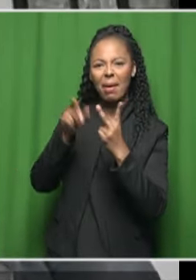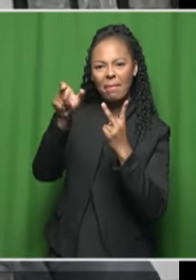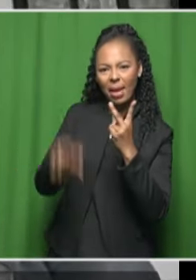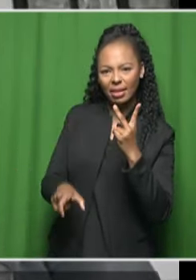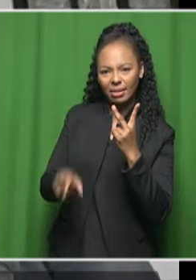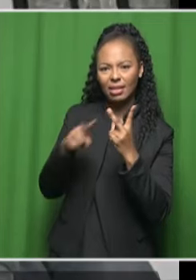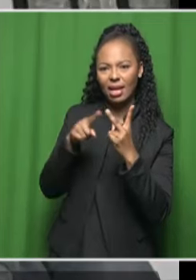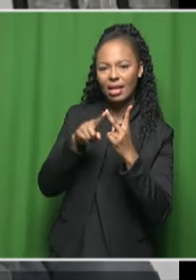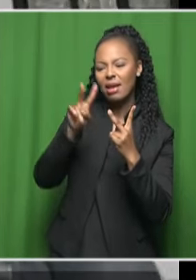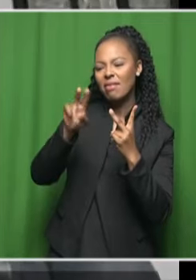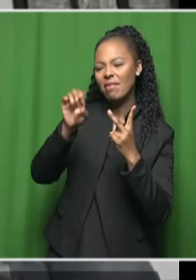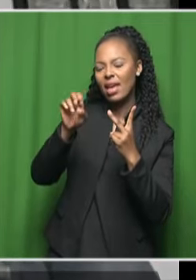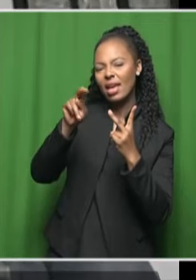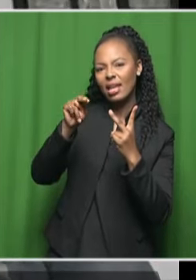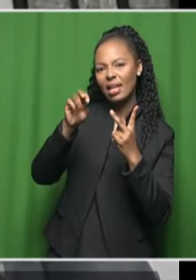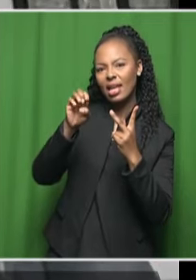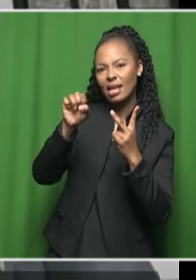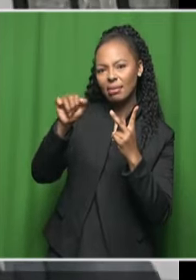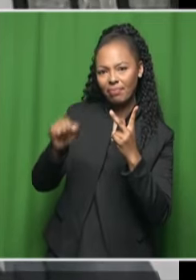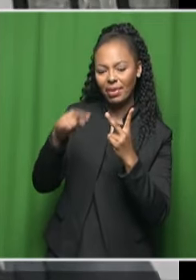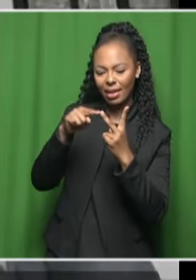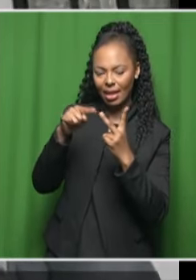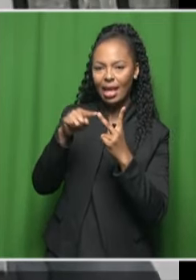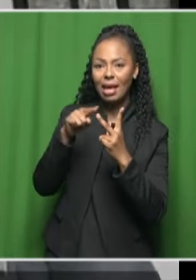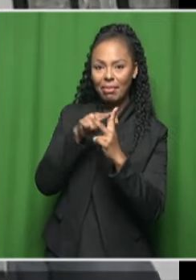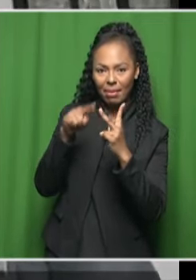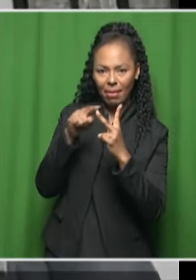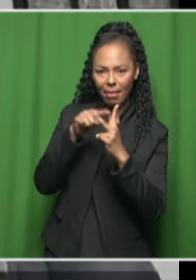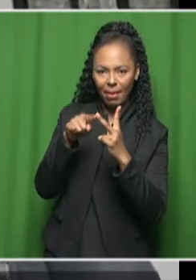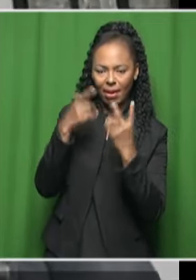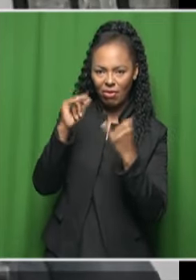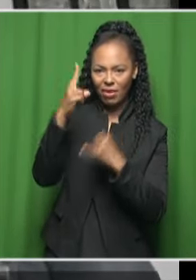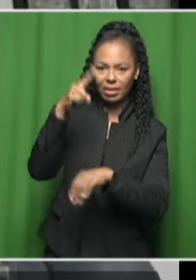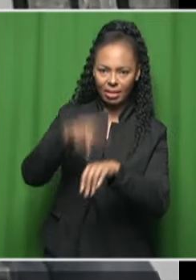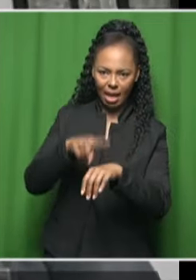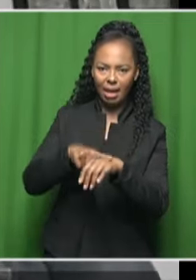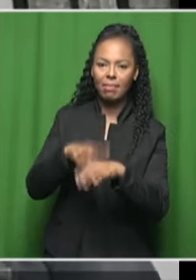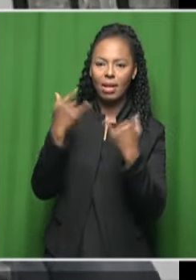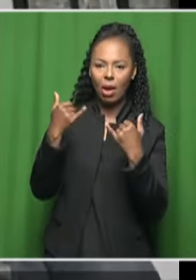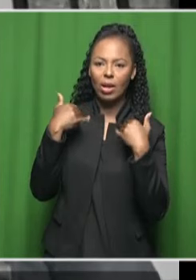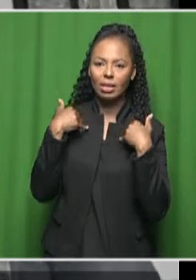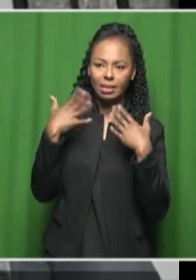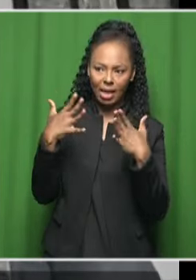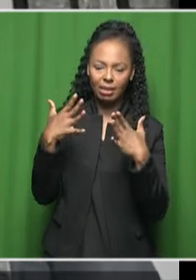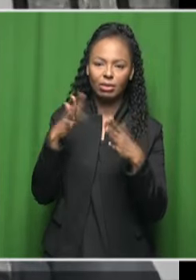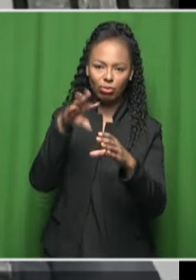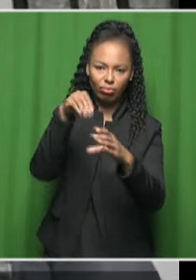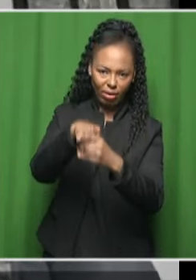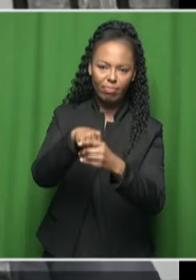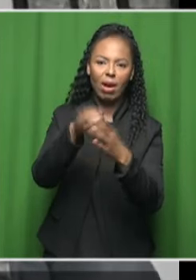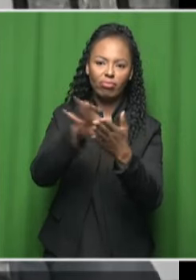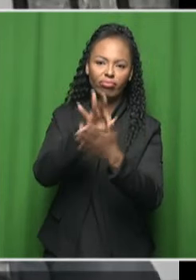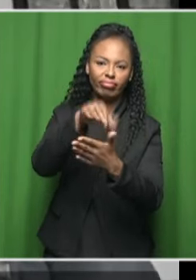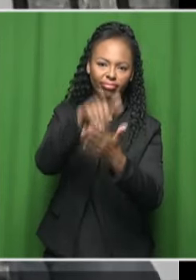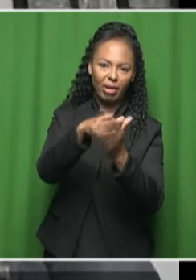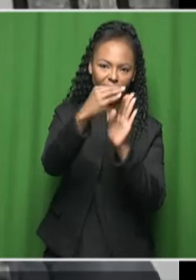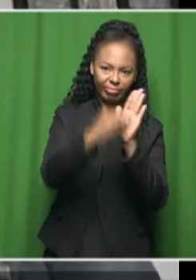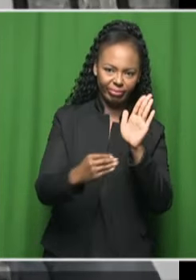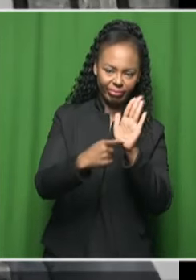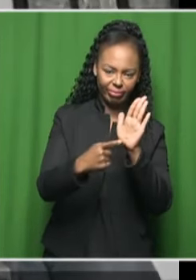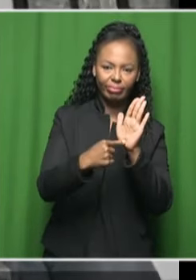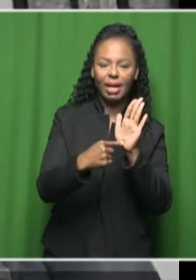Venance Mundani. So these are the starters. For the first time, they are contesting this parliament, but they have just